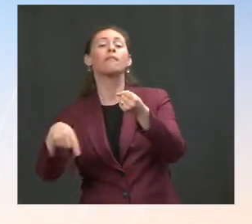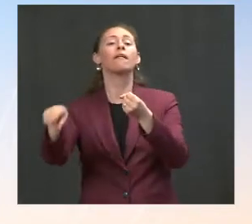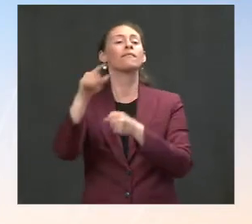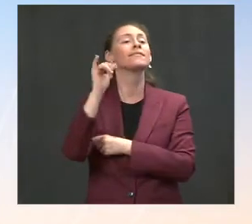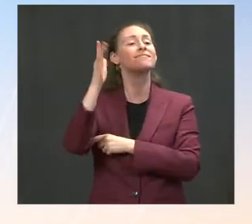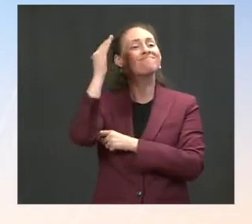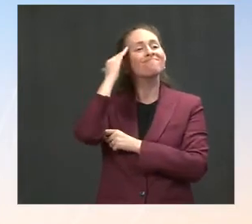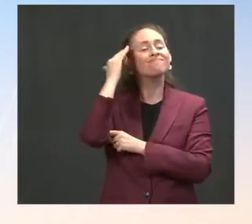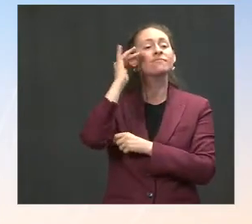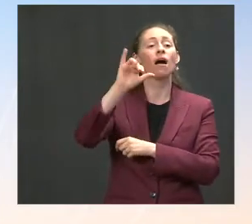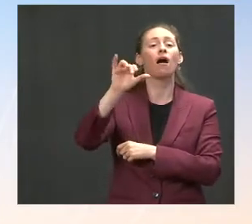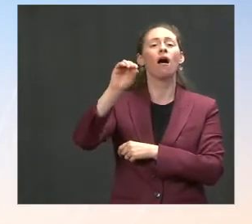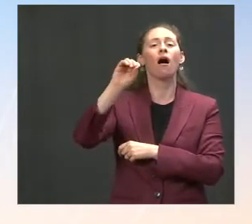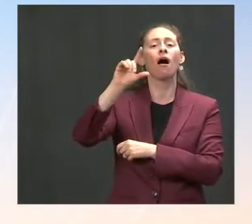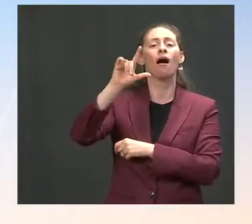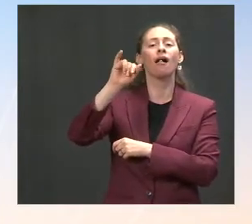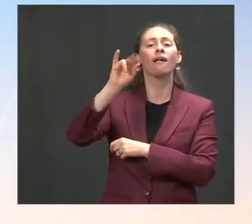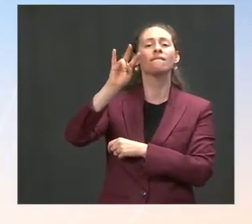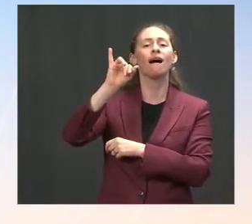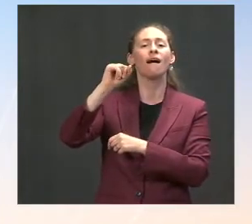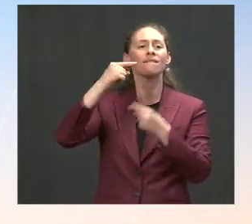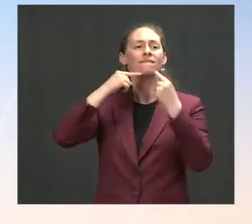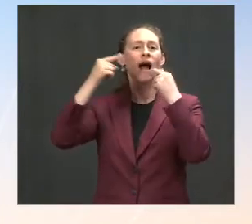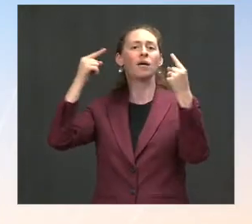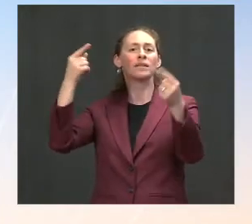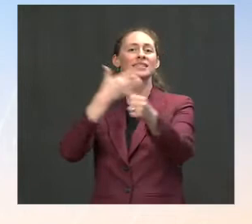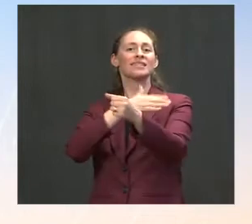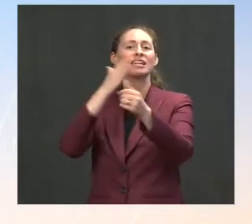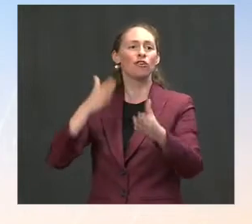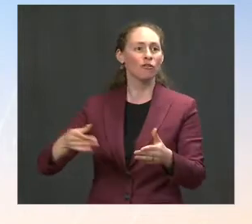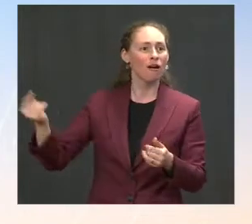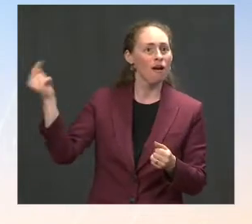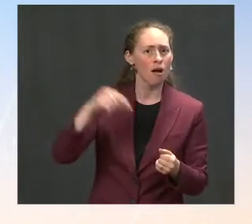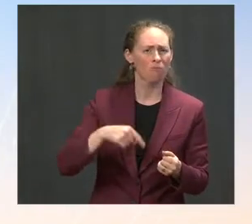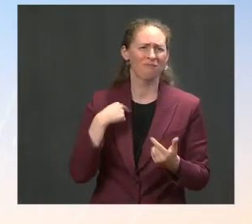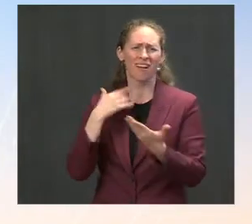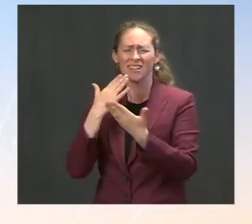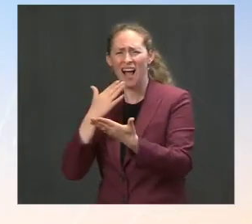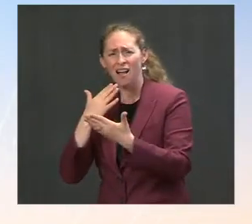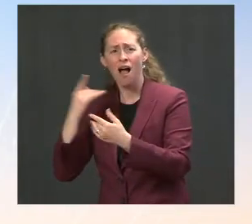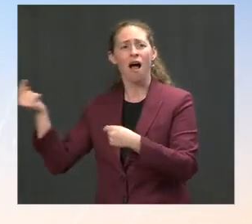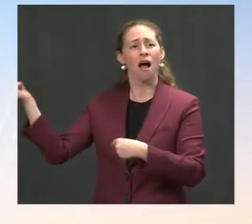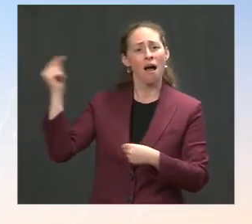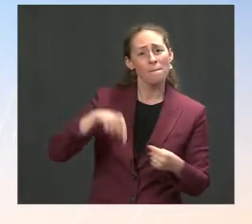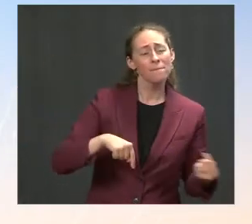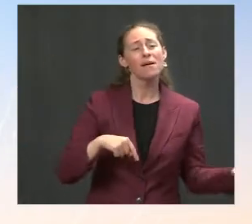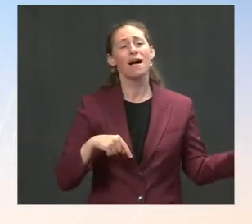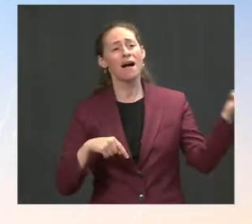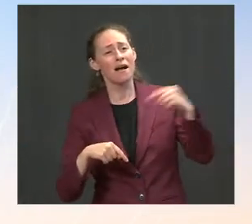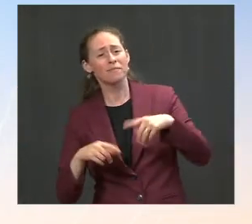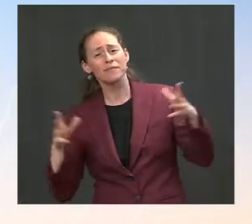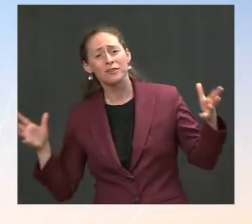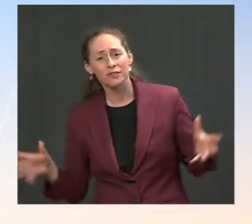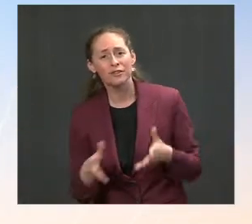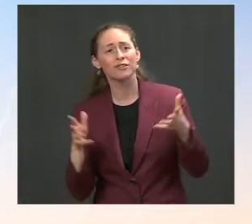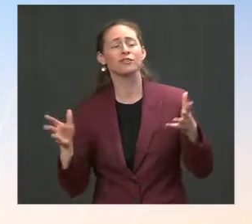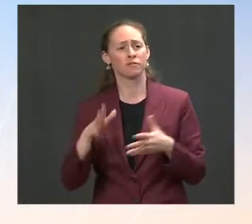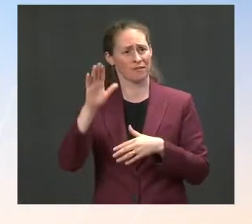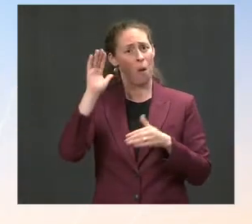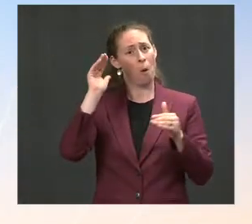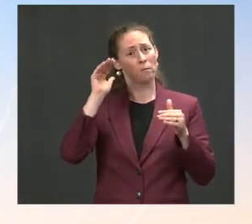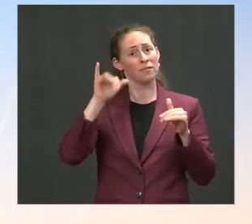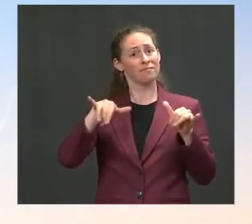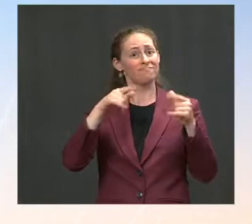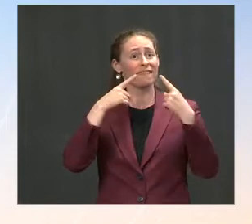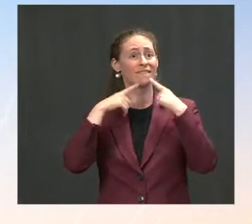who we're very grateful to, and others have been out there advocating for the efficacy of the vaccine, and we're hopeful that's effective. And it can